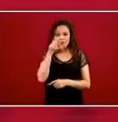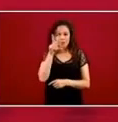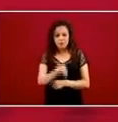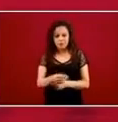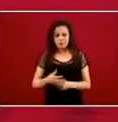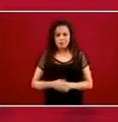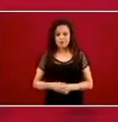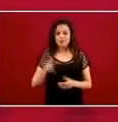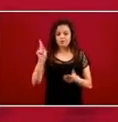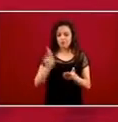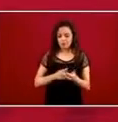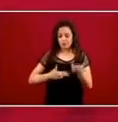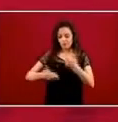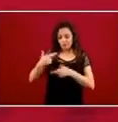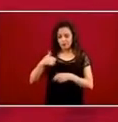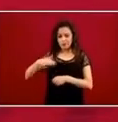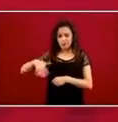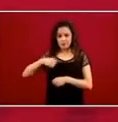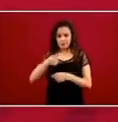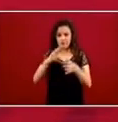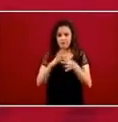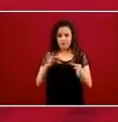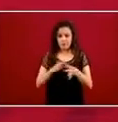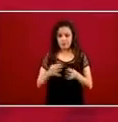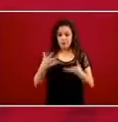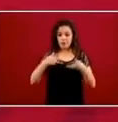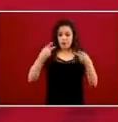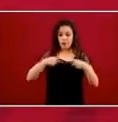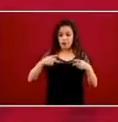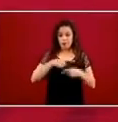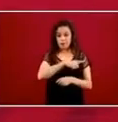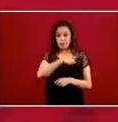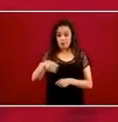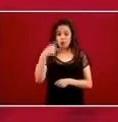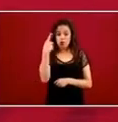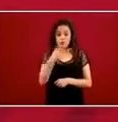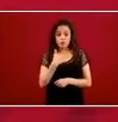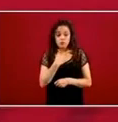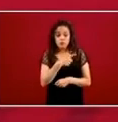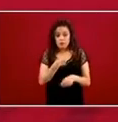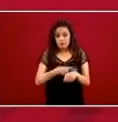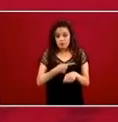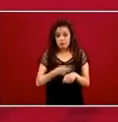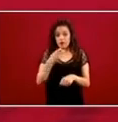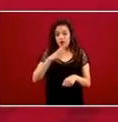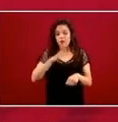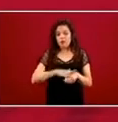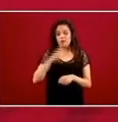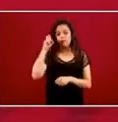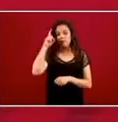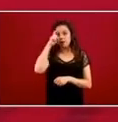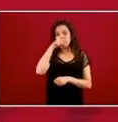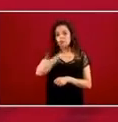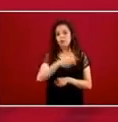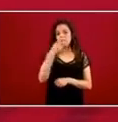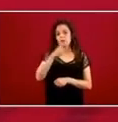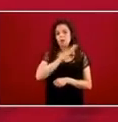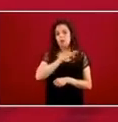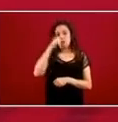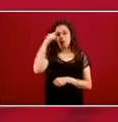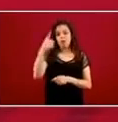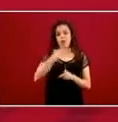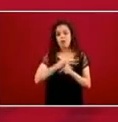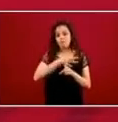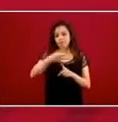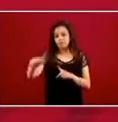not addressing exclusively senior citizens. So let's say it again. There are people who have